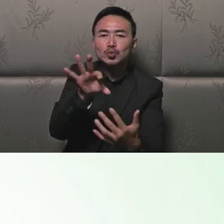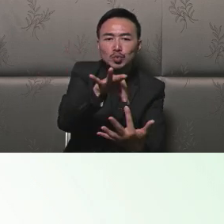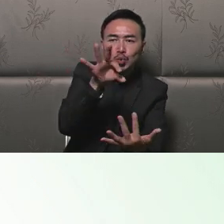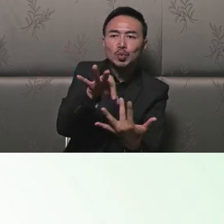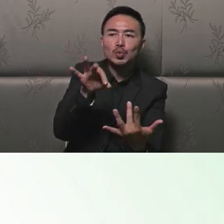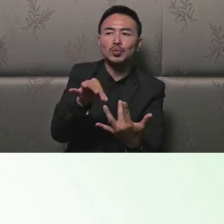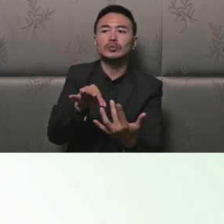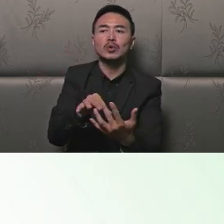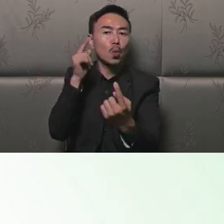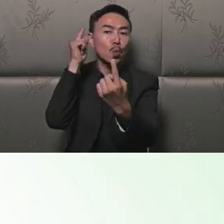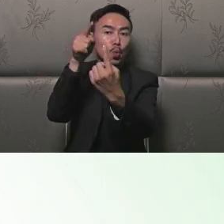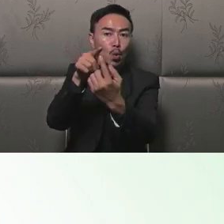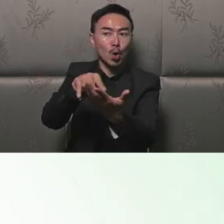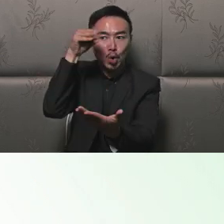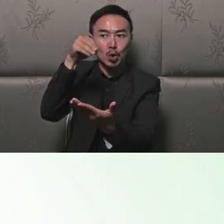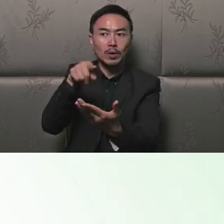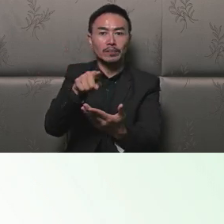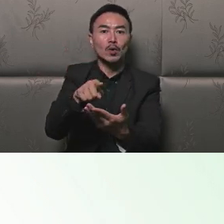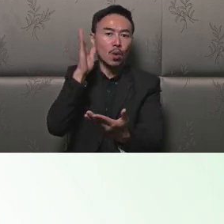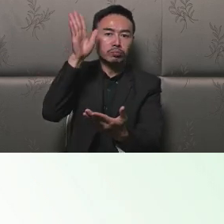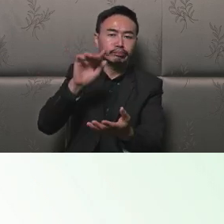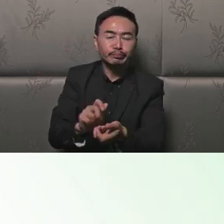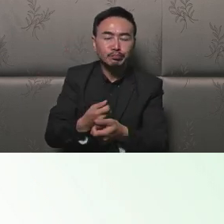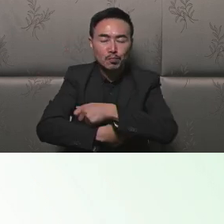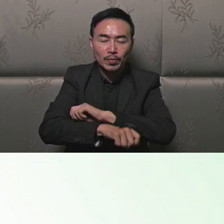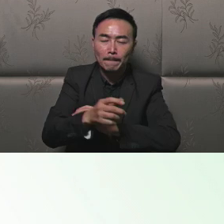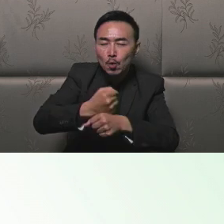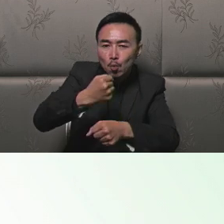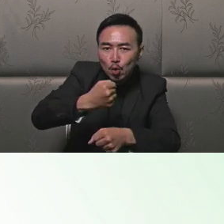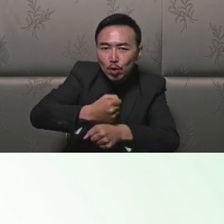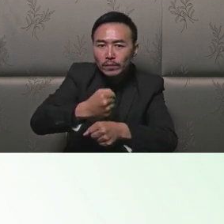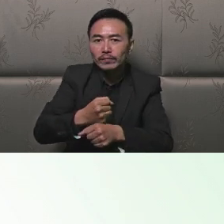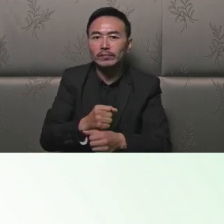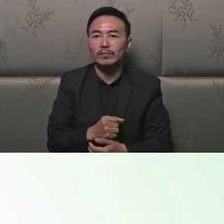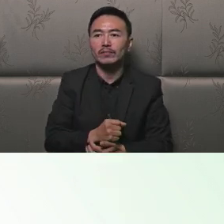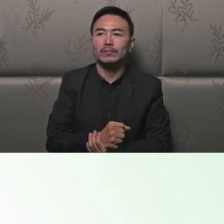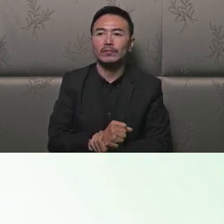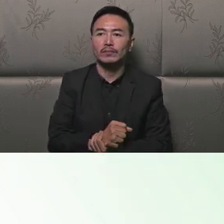of a change in offering solutions for people to be able to move forward.